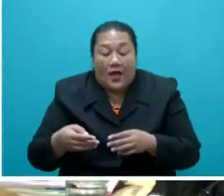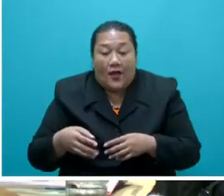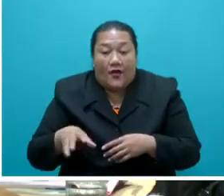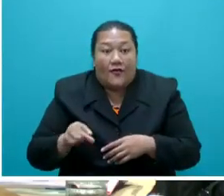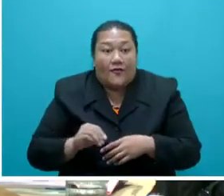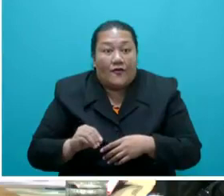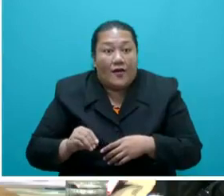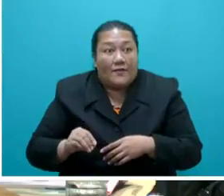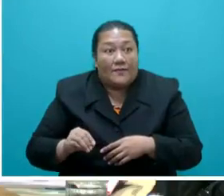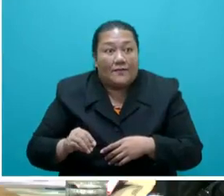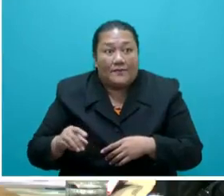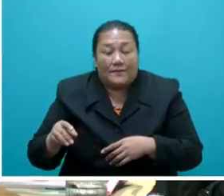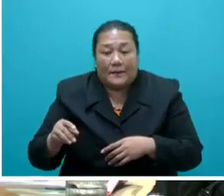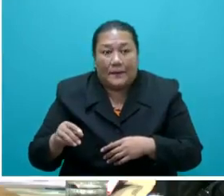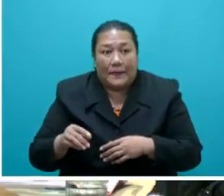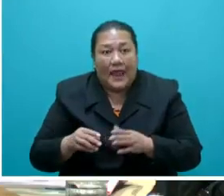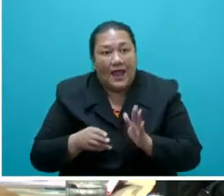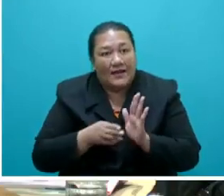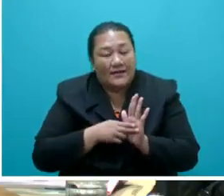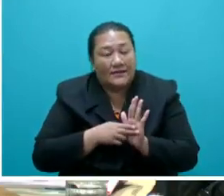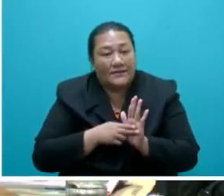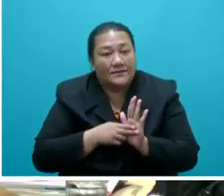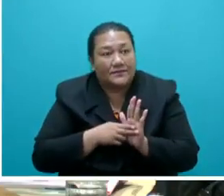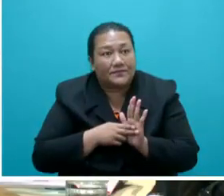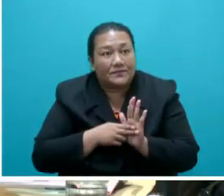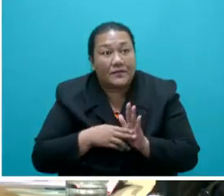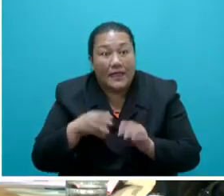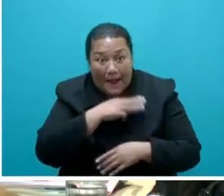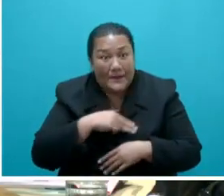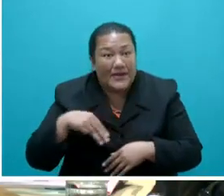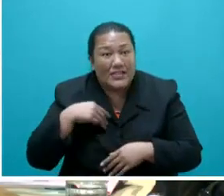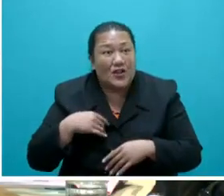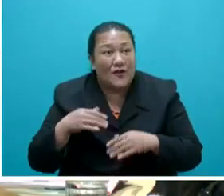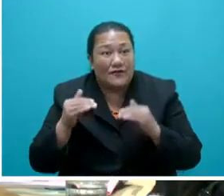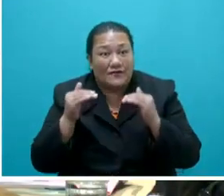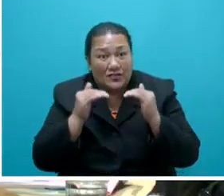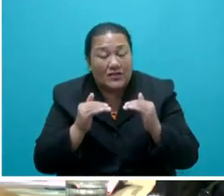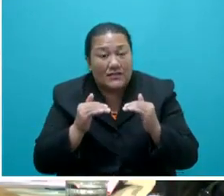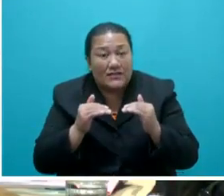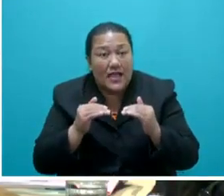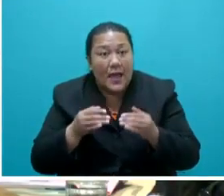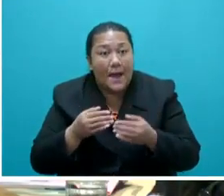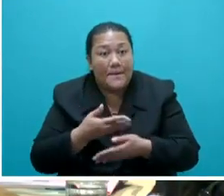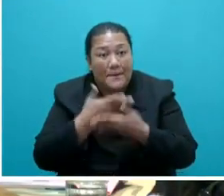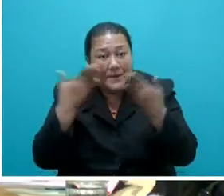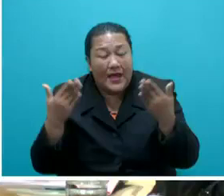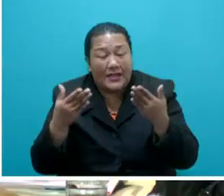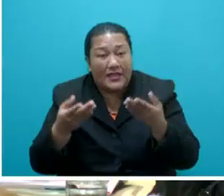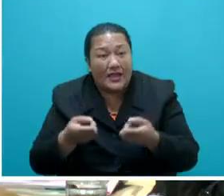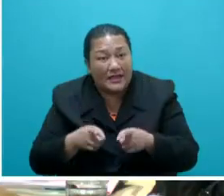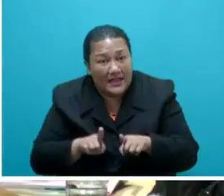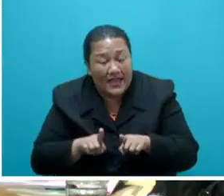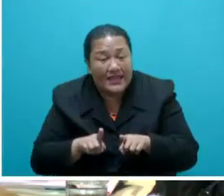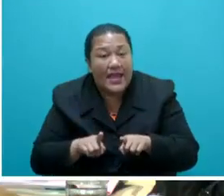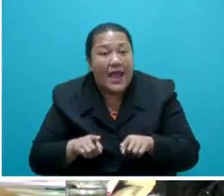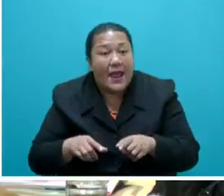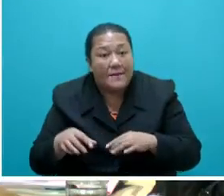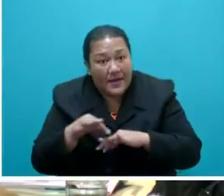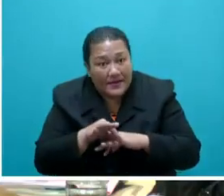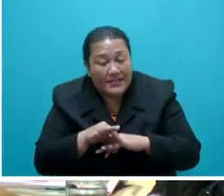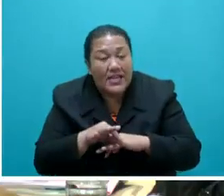Alleviation, and the partner agencies, Ministry of Justice, Births, Deaths and Marriages, Ministry of Itauke